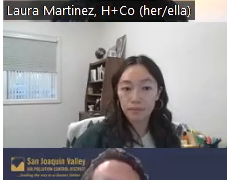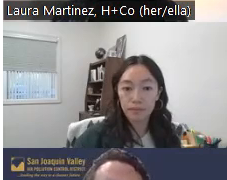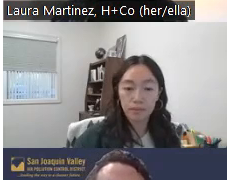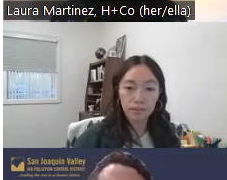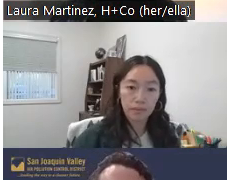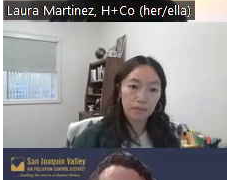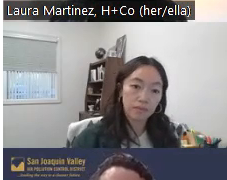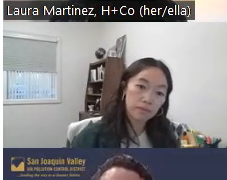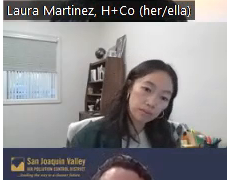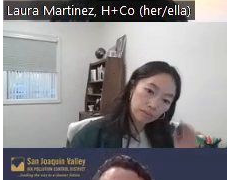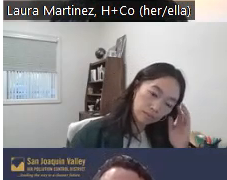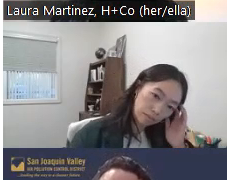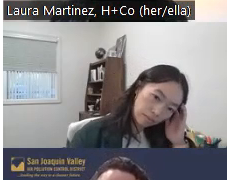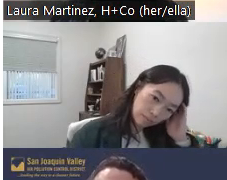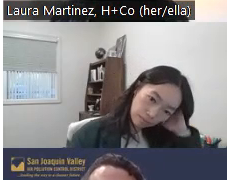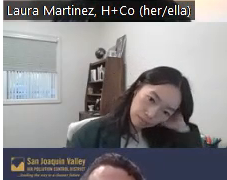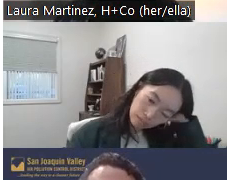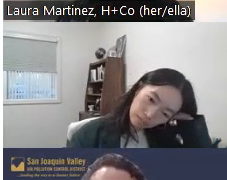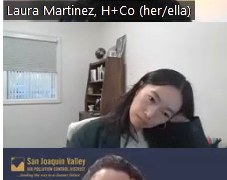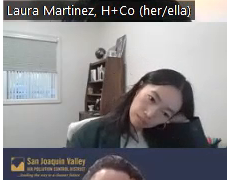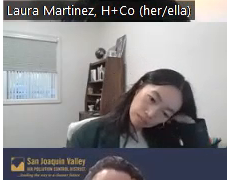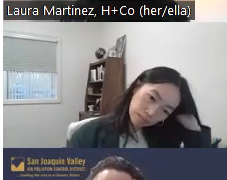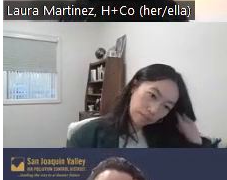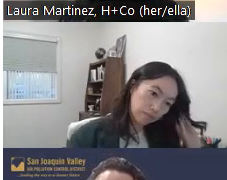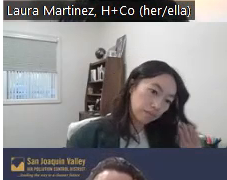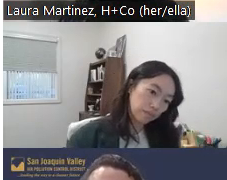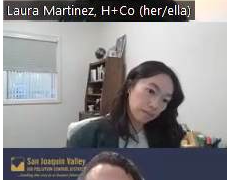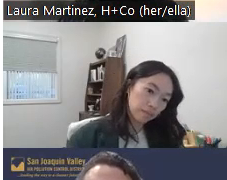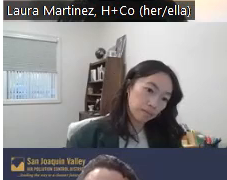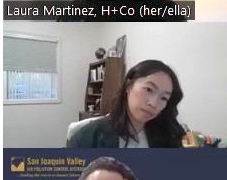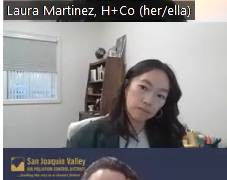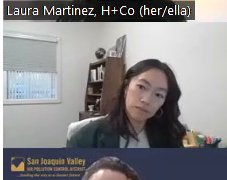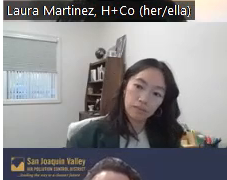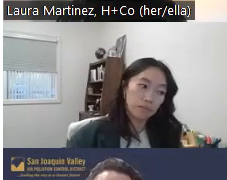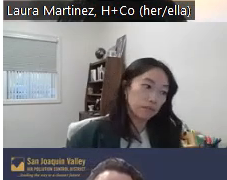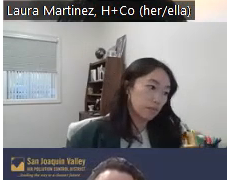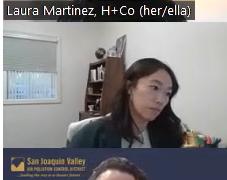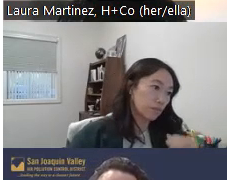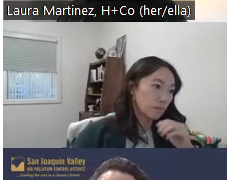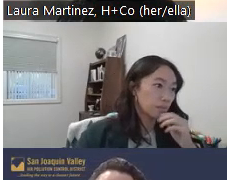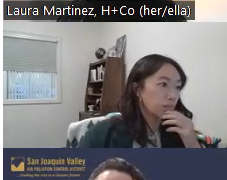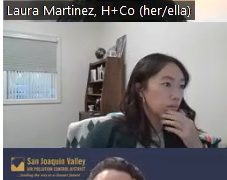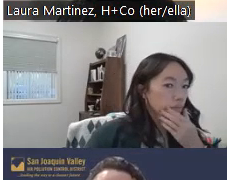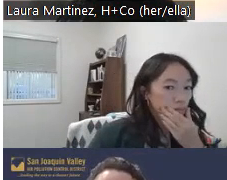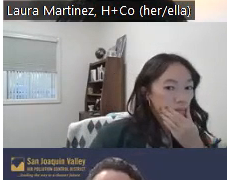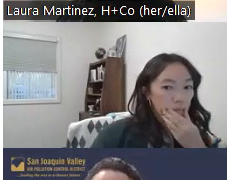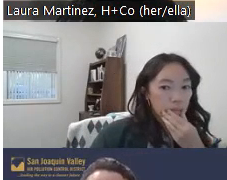So as you can see, in June 26, 2023, this year, we added the edible schoolyard